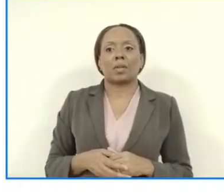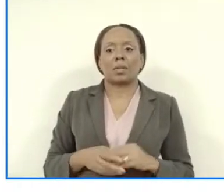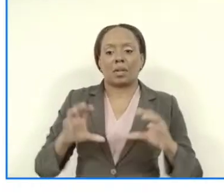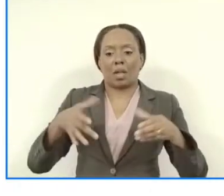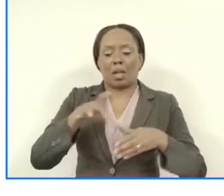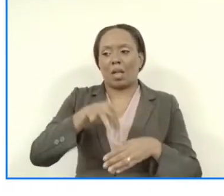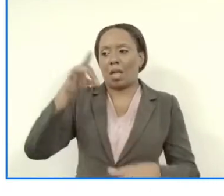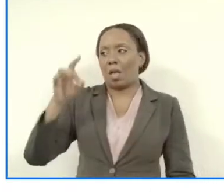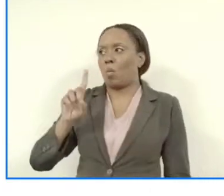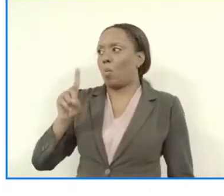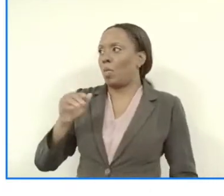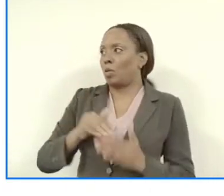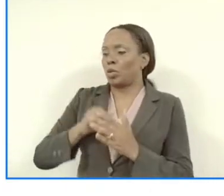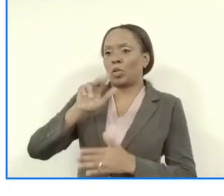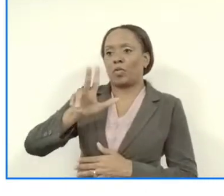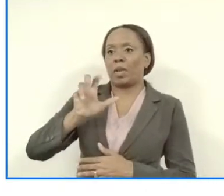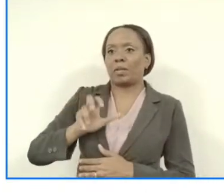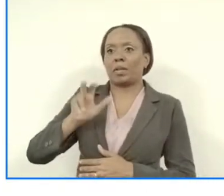1,333